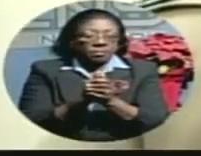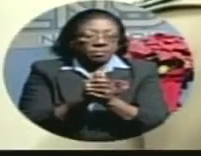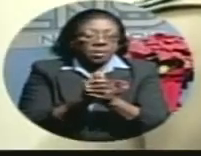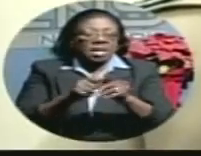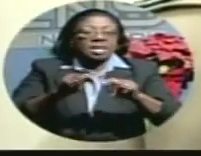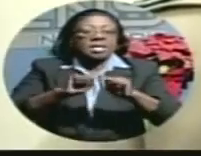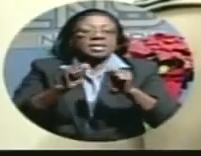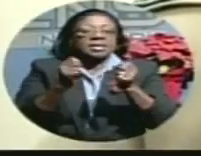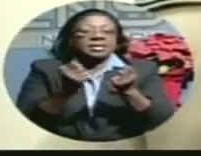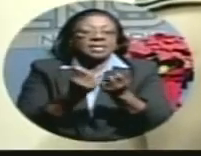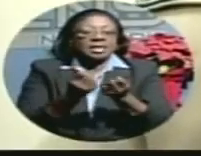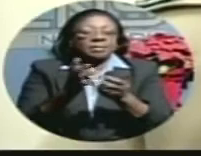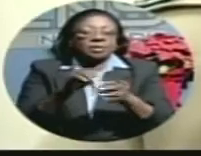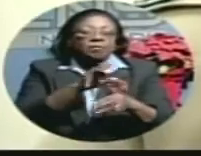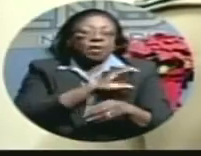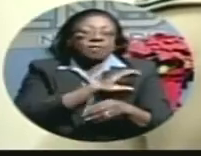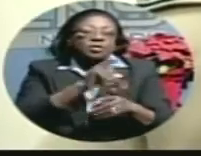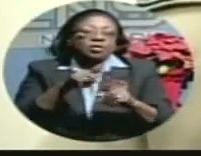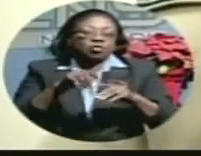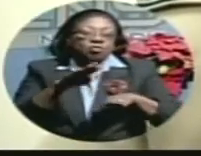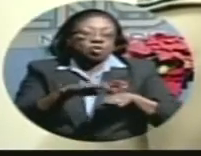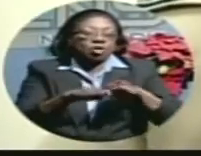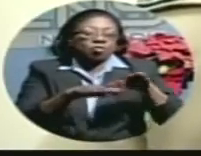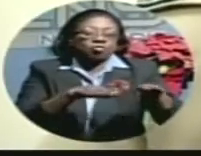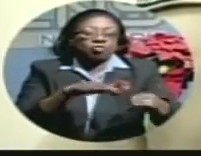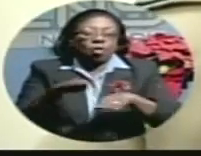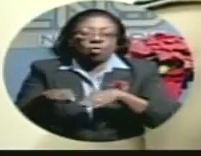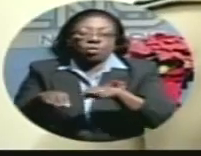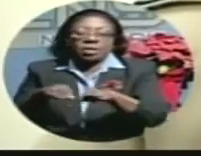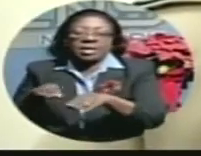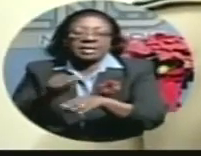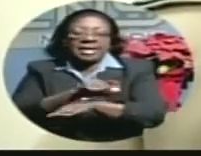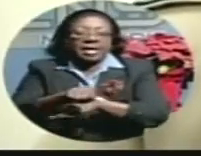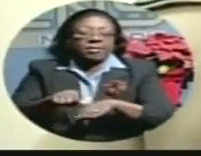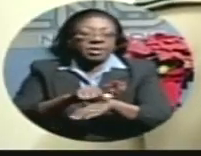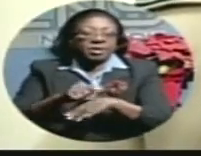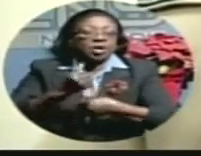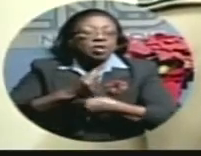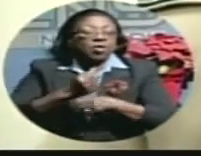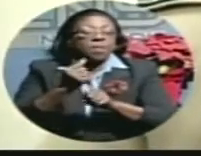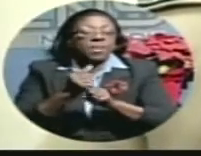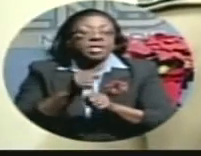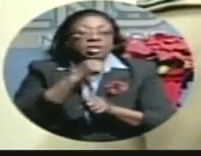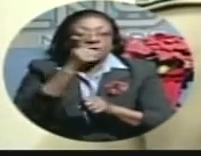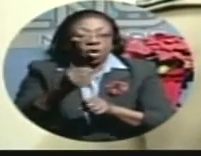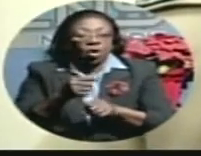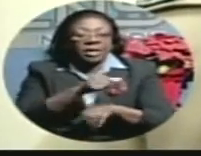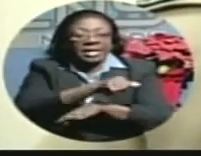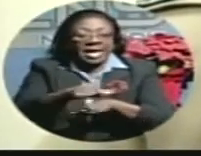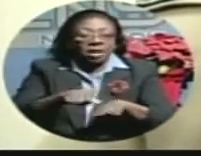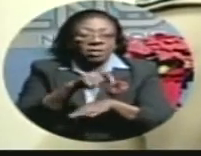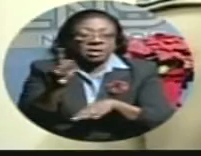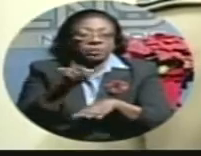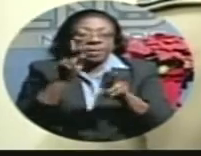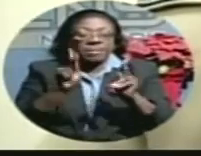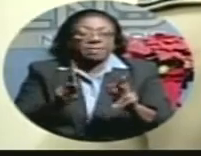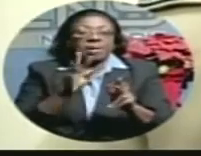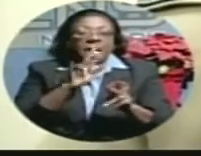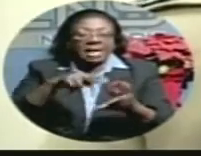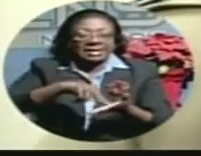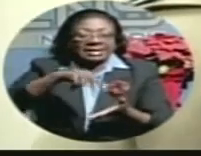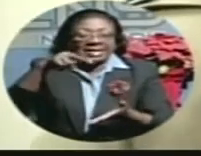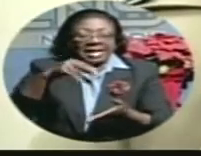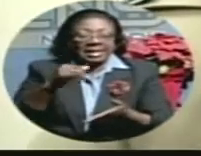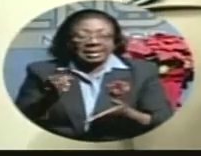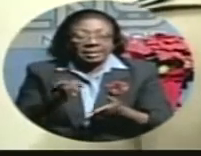Teams of officers to control these areas to make sure that the areas where people are standing, people